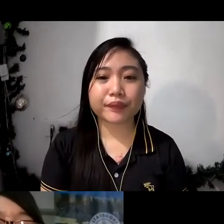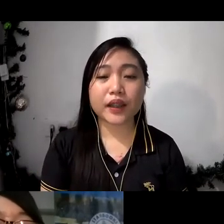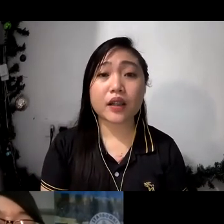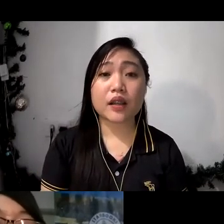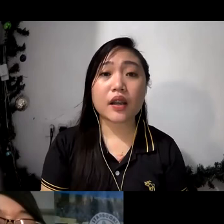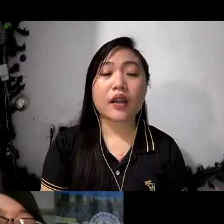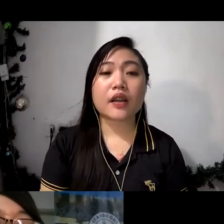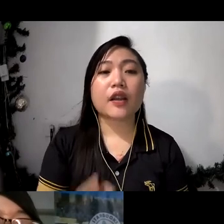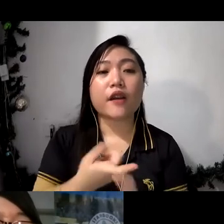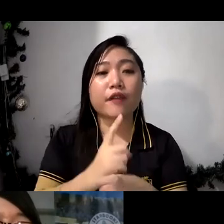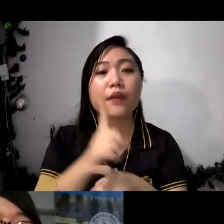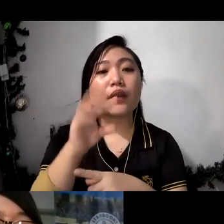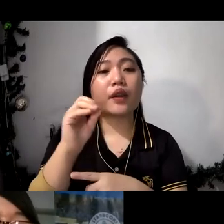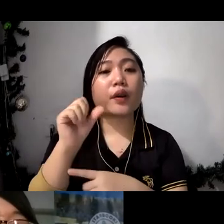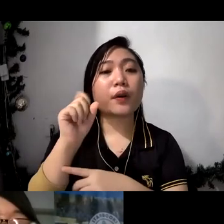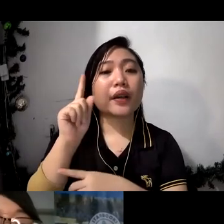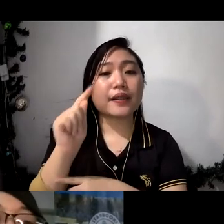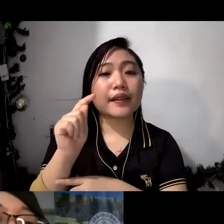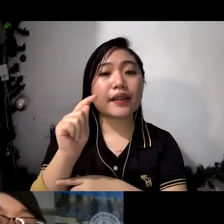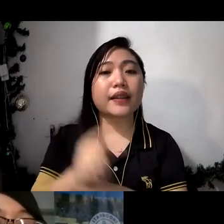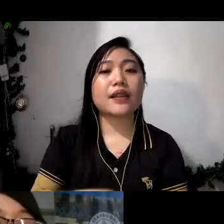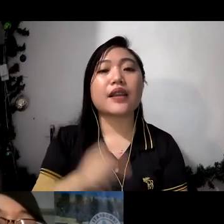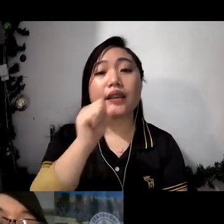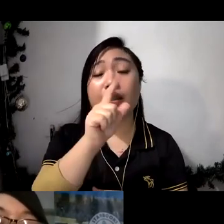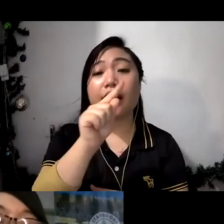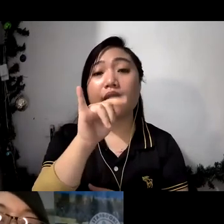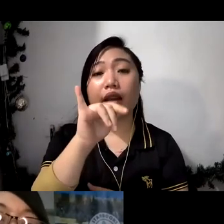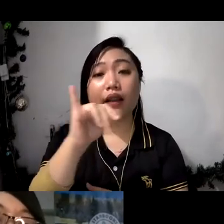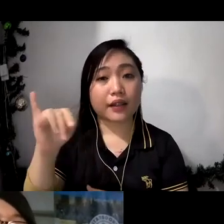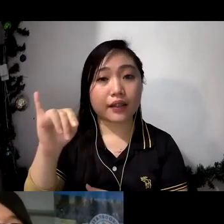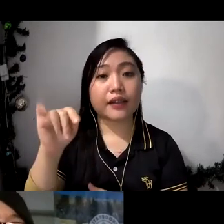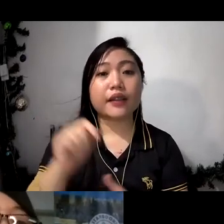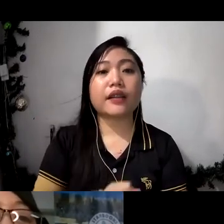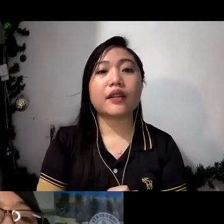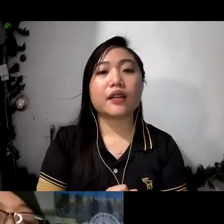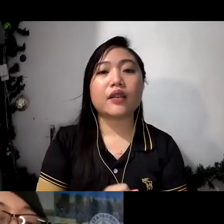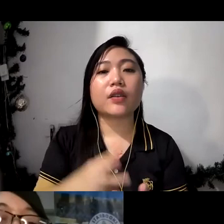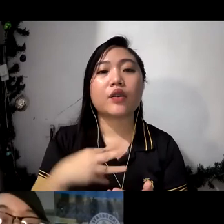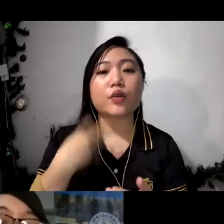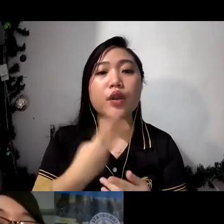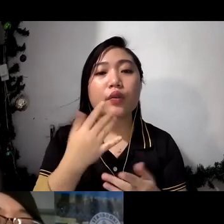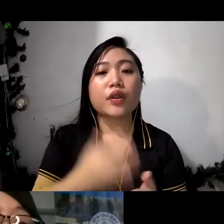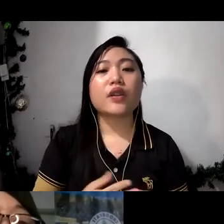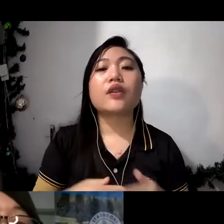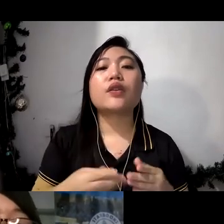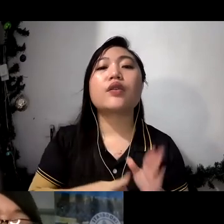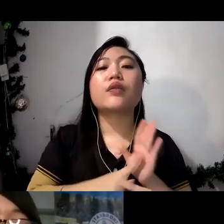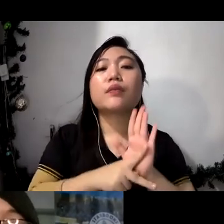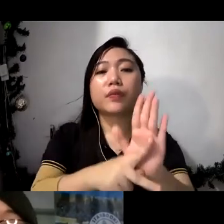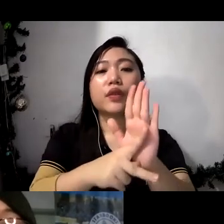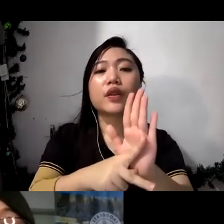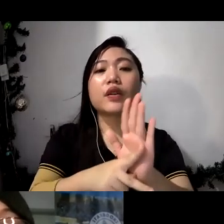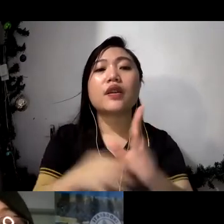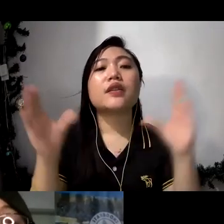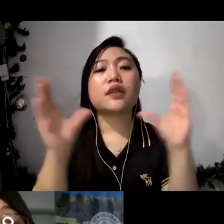of the Department of Science and Technology, Science and Technology Information Institute, we would like to present the Certificate of